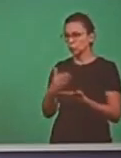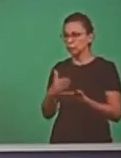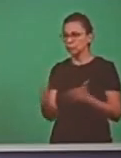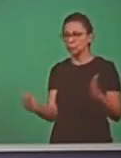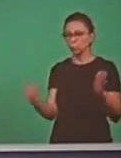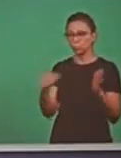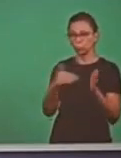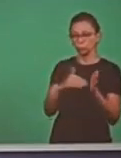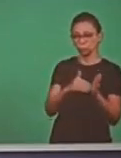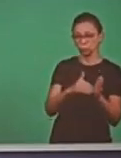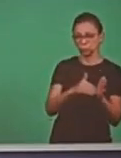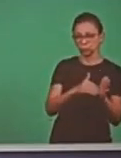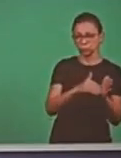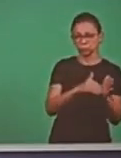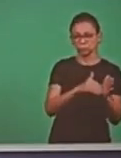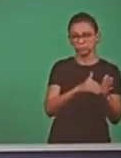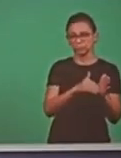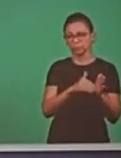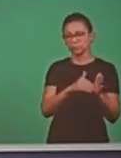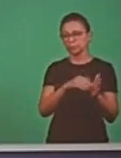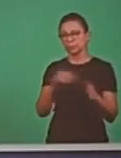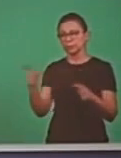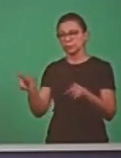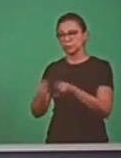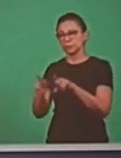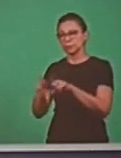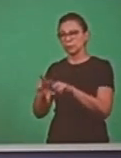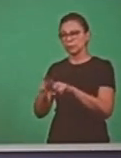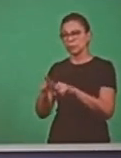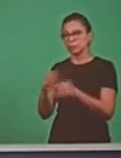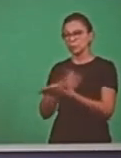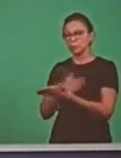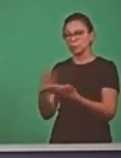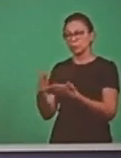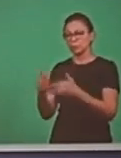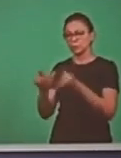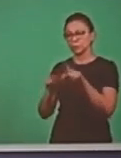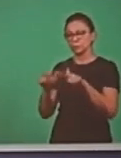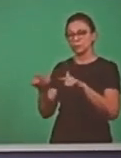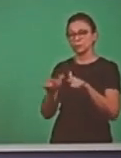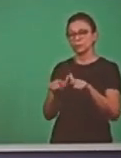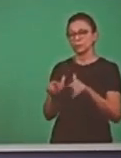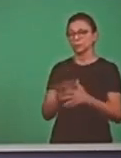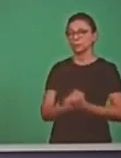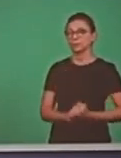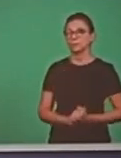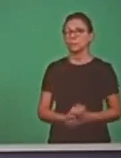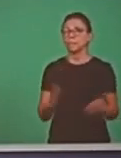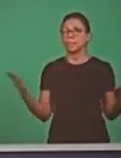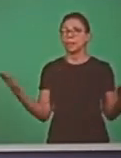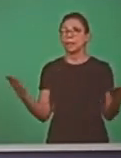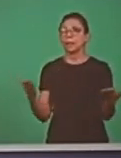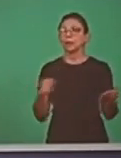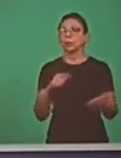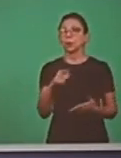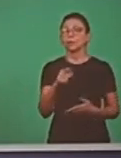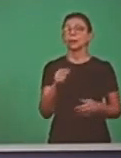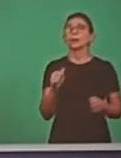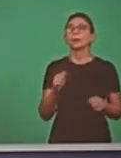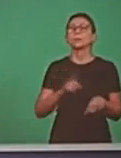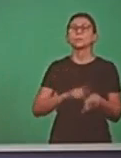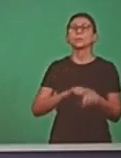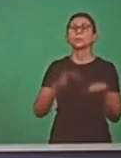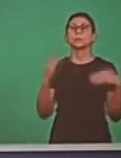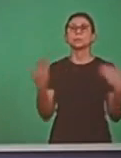wages, beginning with the last to the first. So now we see two very important points. The night and the moment